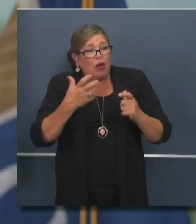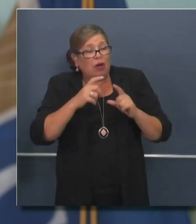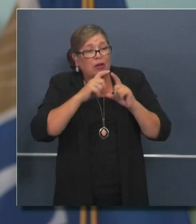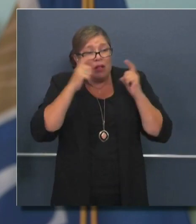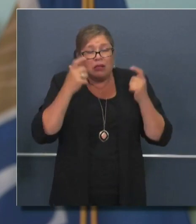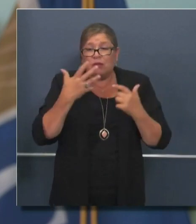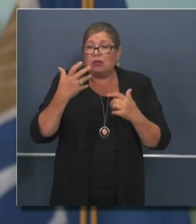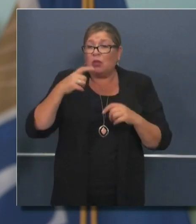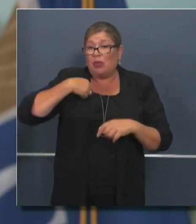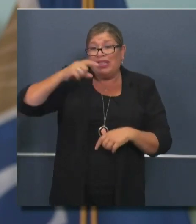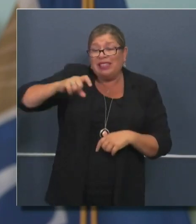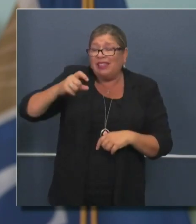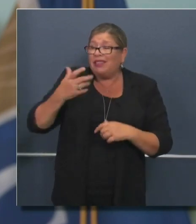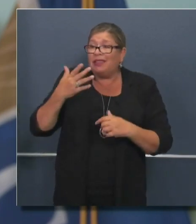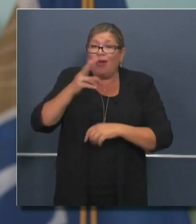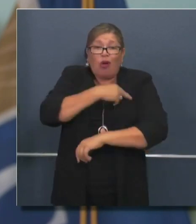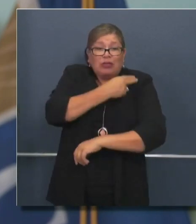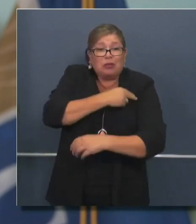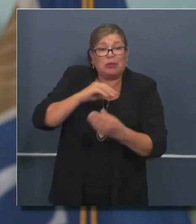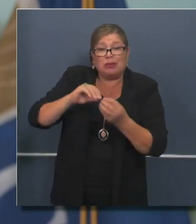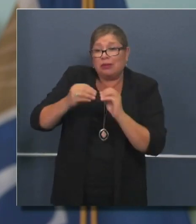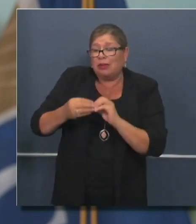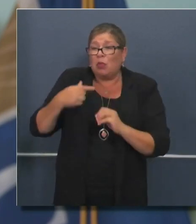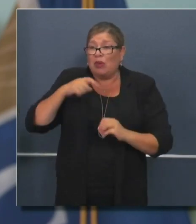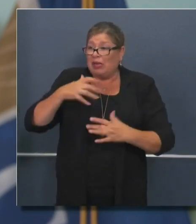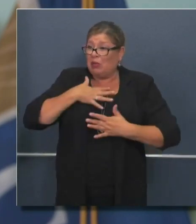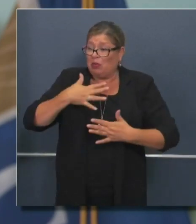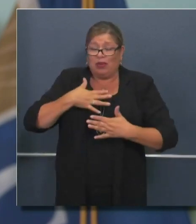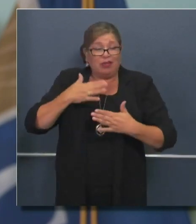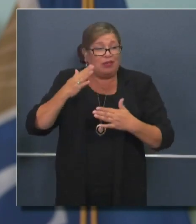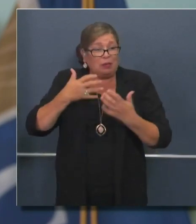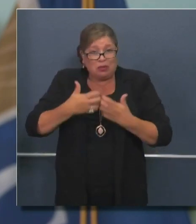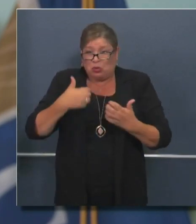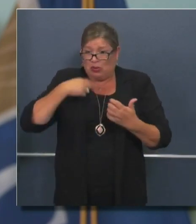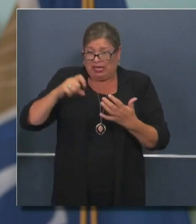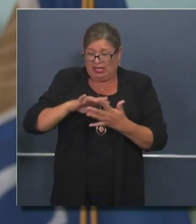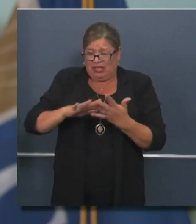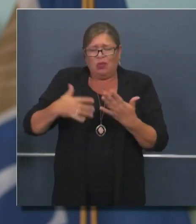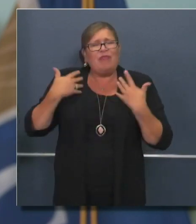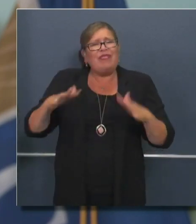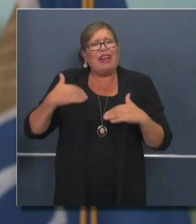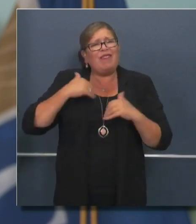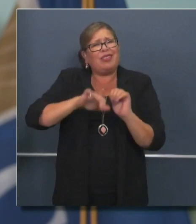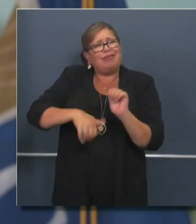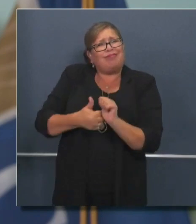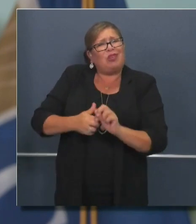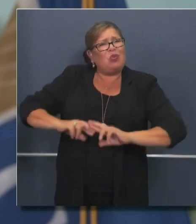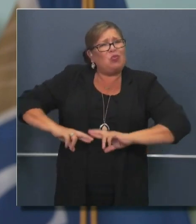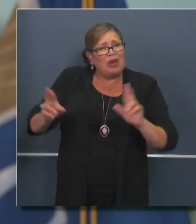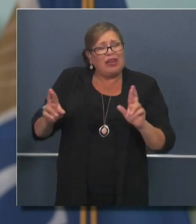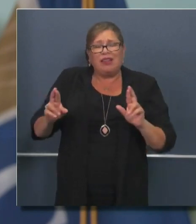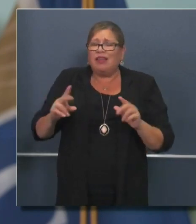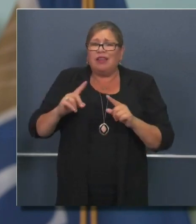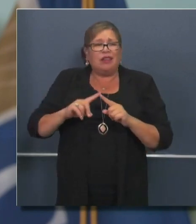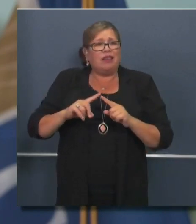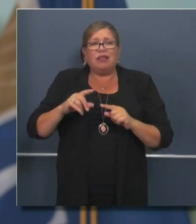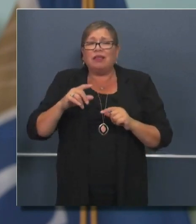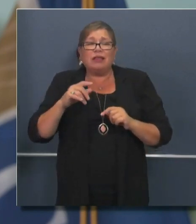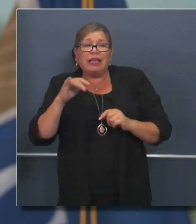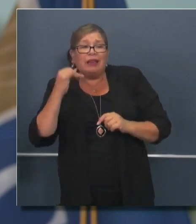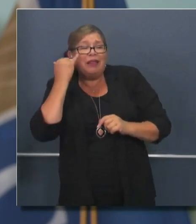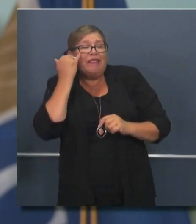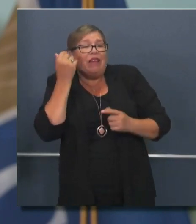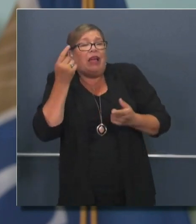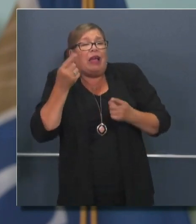an increase in cases and an increase of hospitalization and needs for people